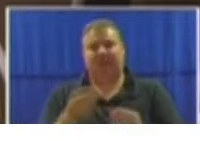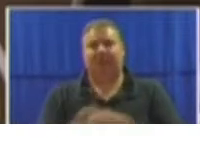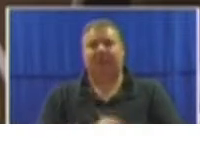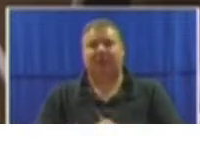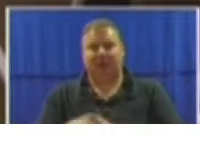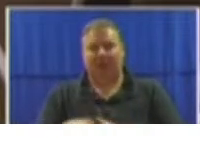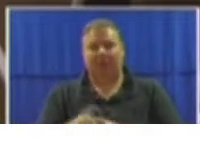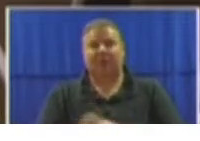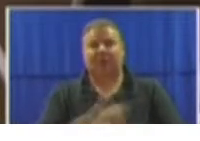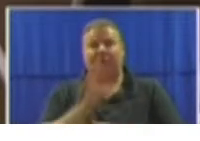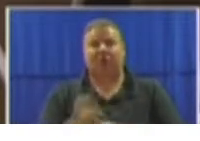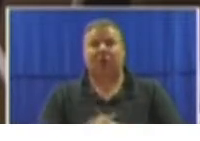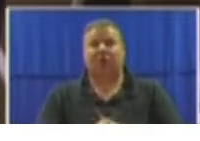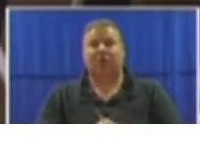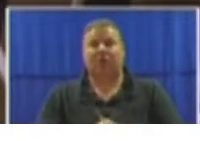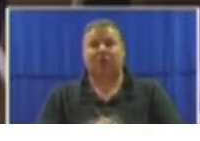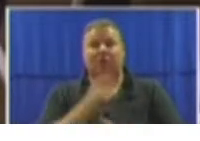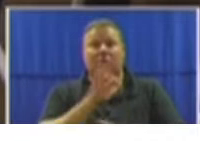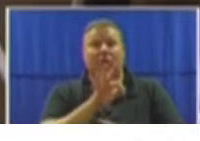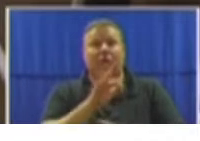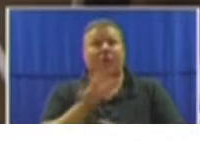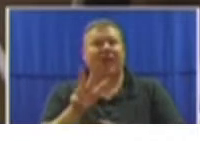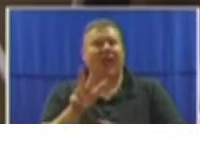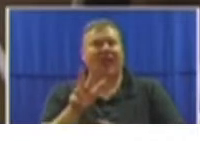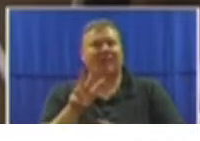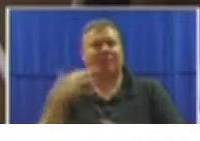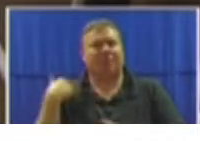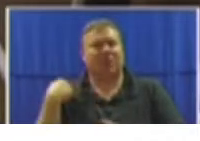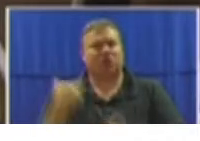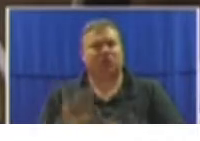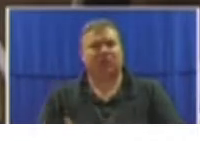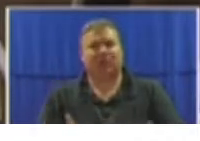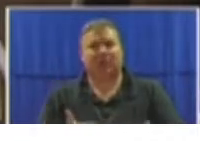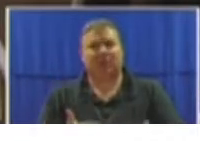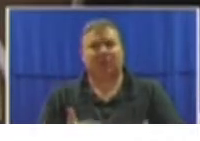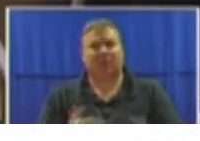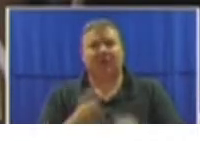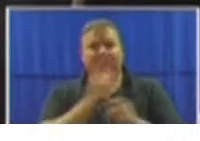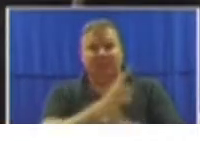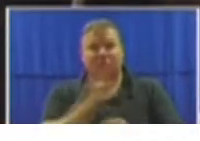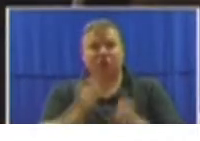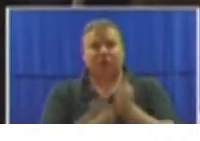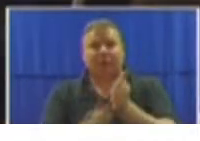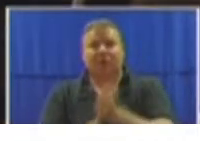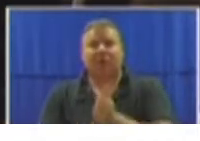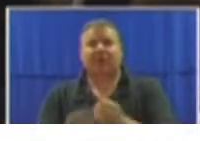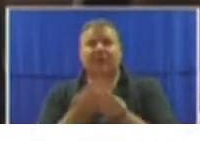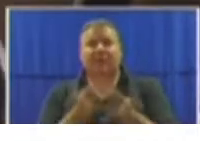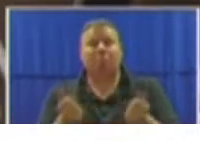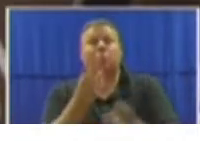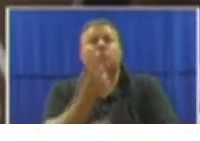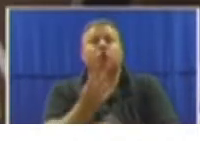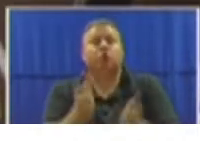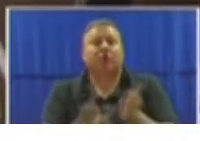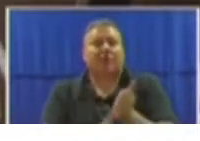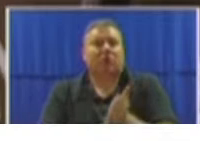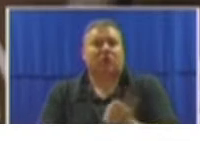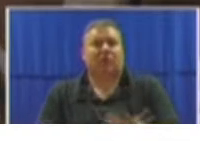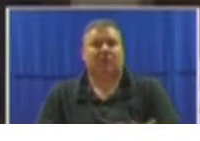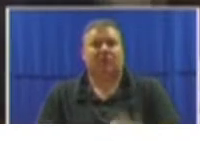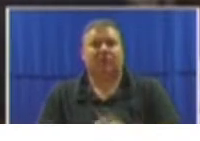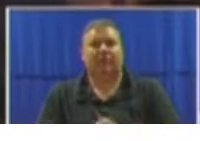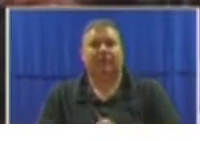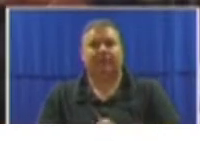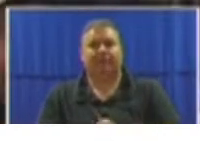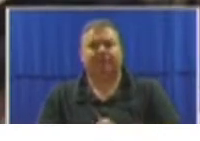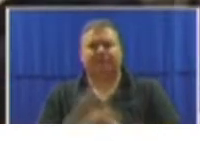Africa, we have 38 ministries, each with a deputy, and in some instances, 2.